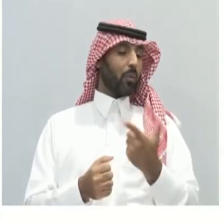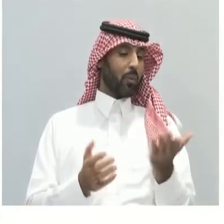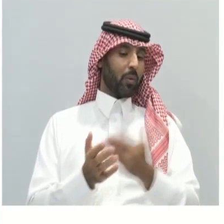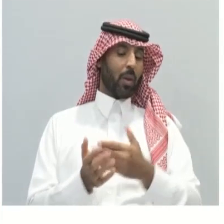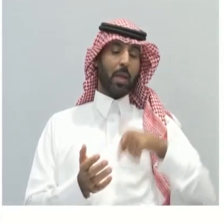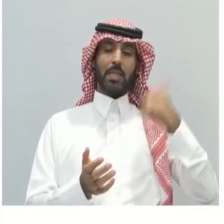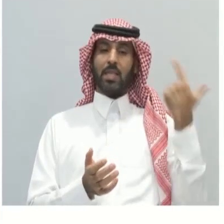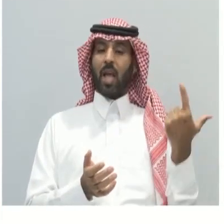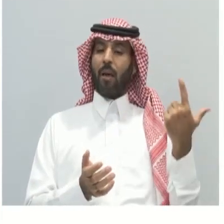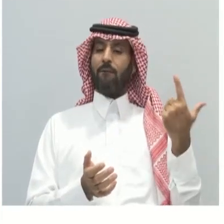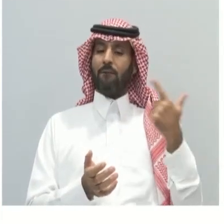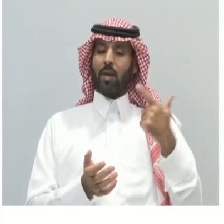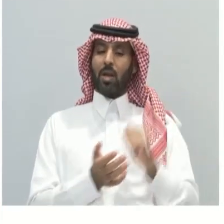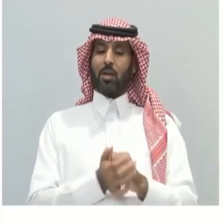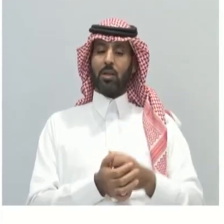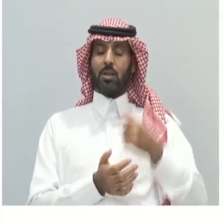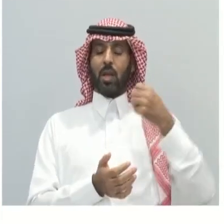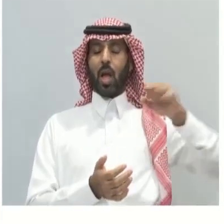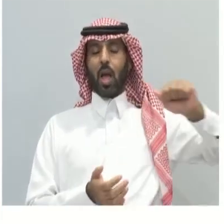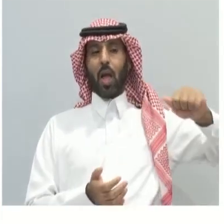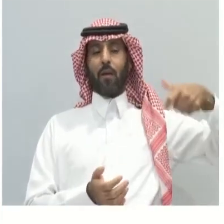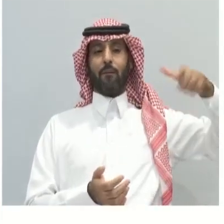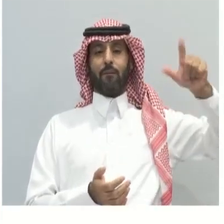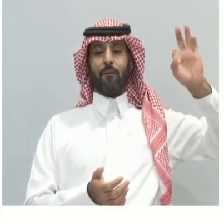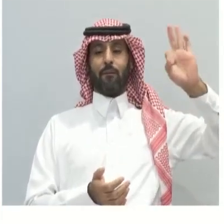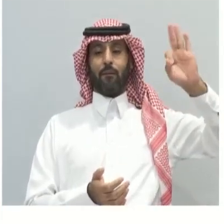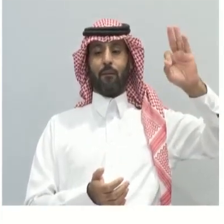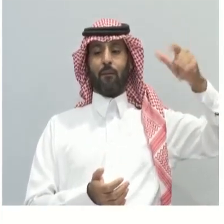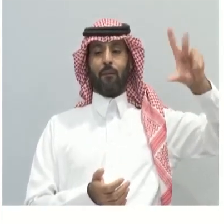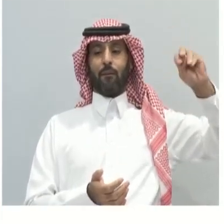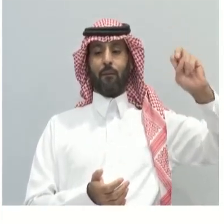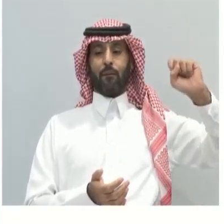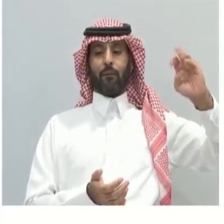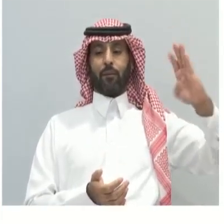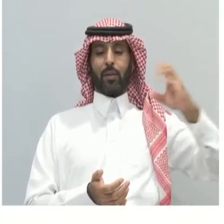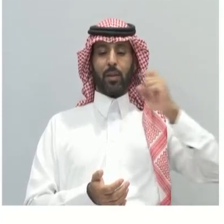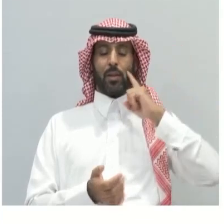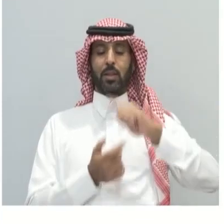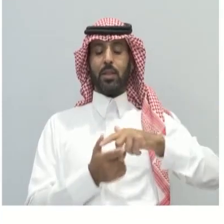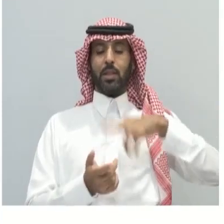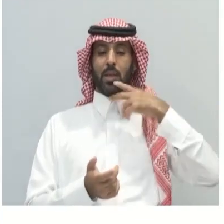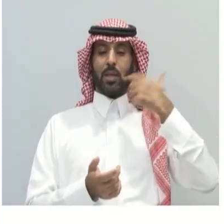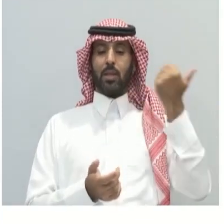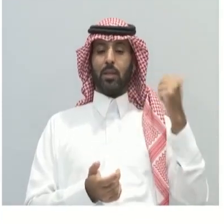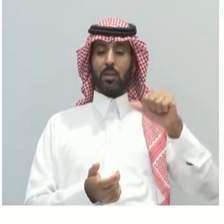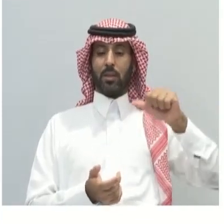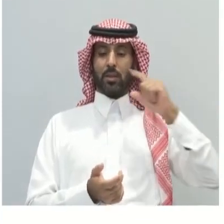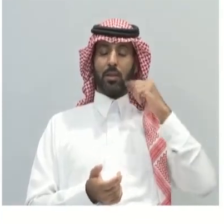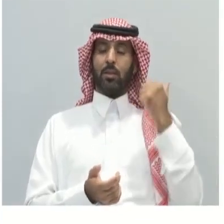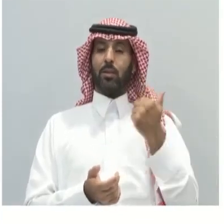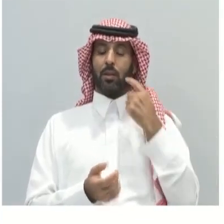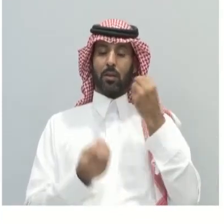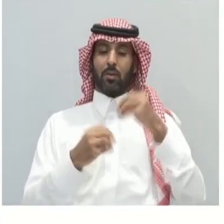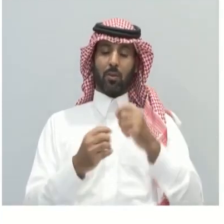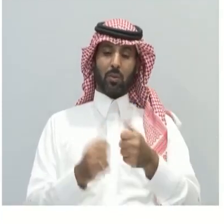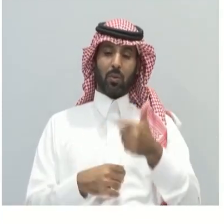the last one, affluence, number seven? Yes, it's the letter A, having plenty of money